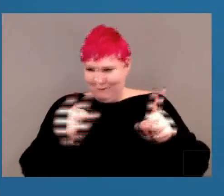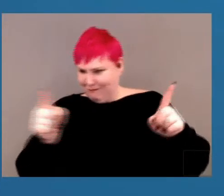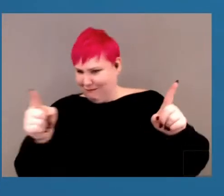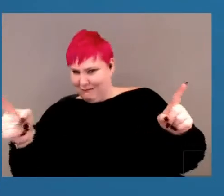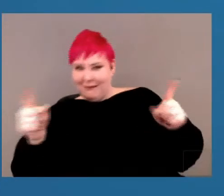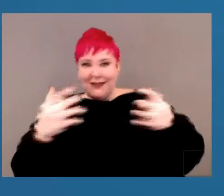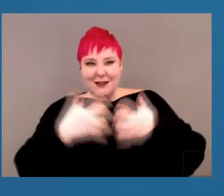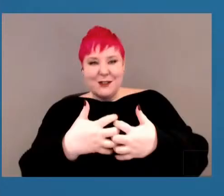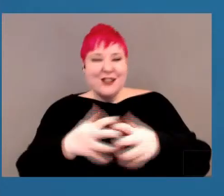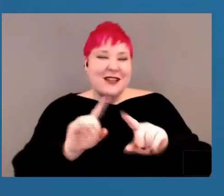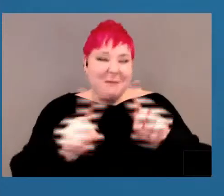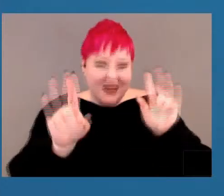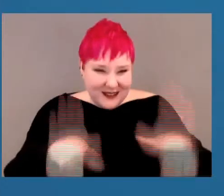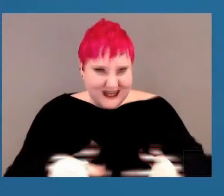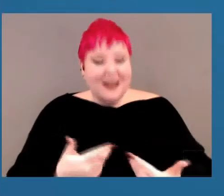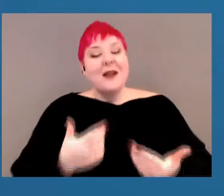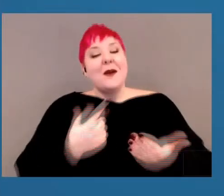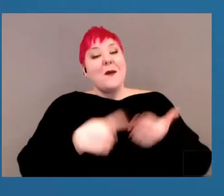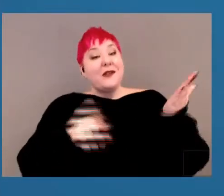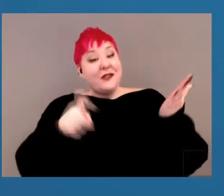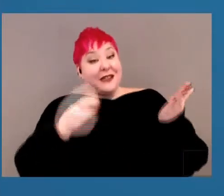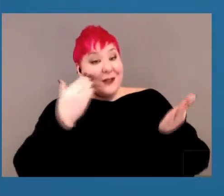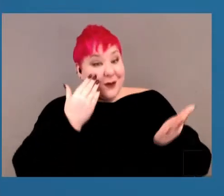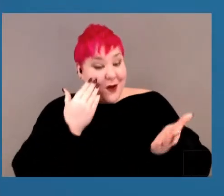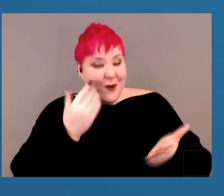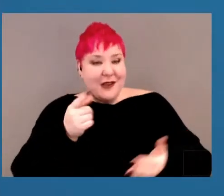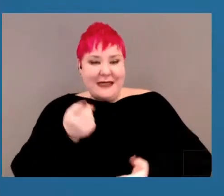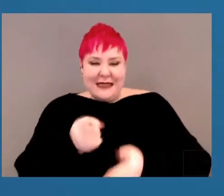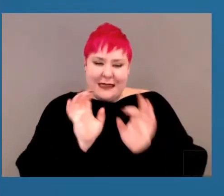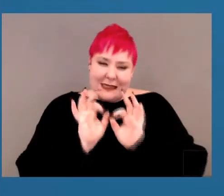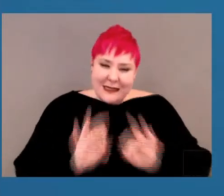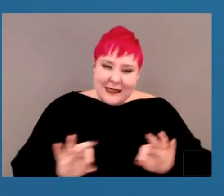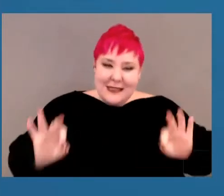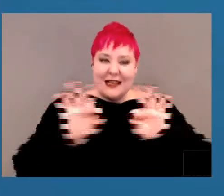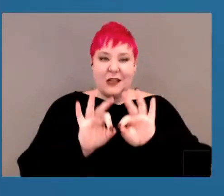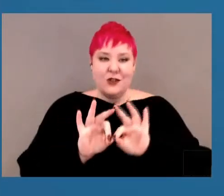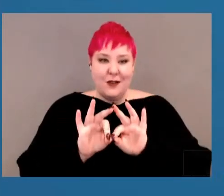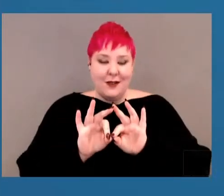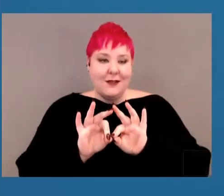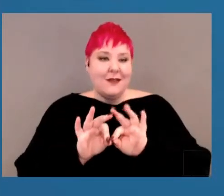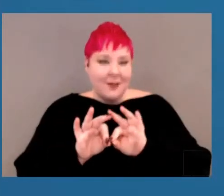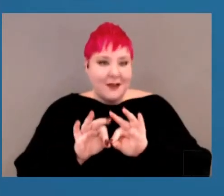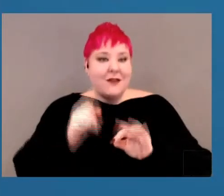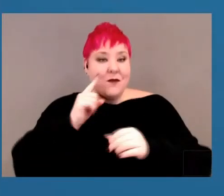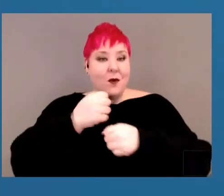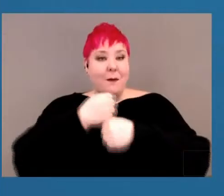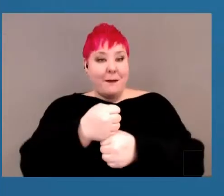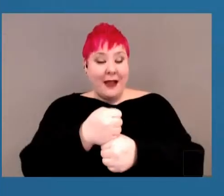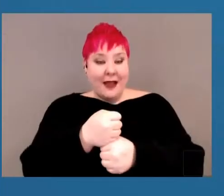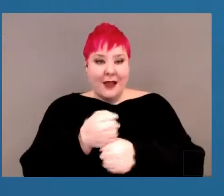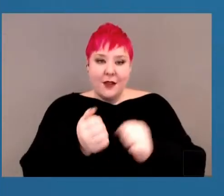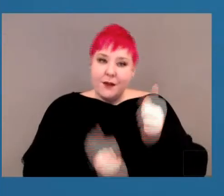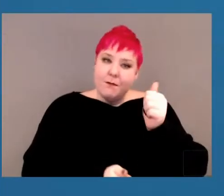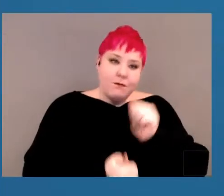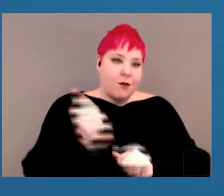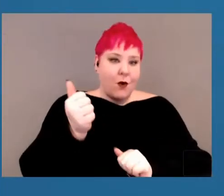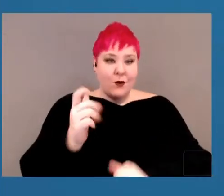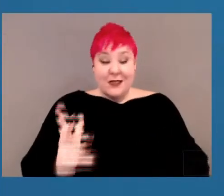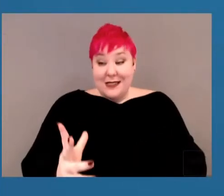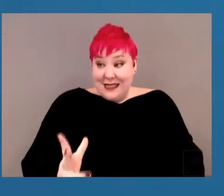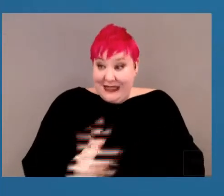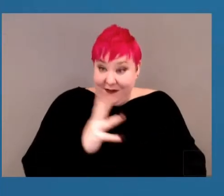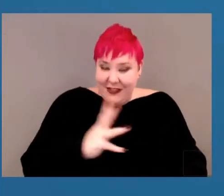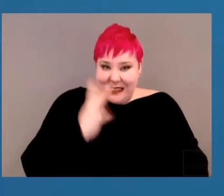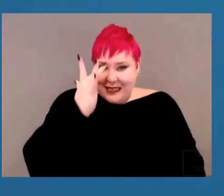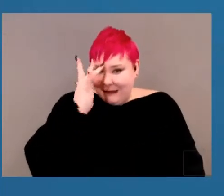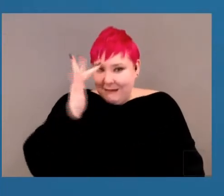know. This is absolutely essential to producing the most sophisticated microchips. And that's